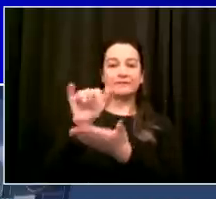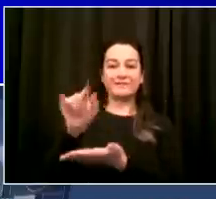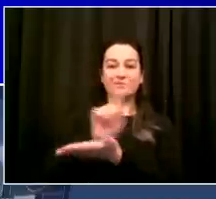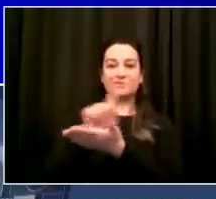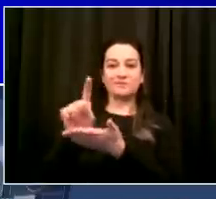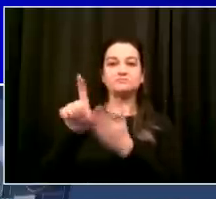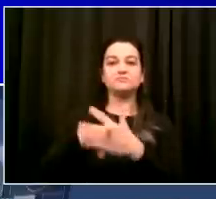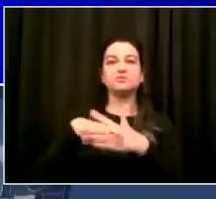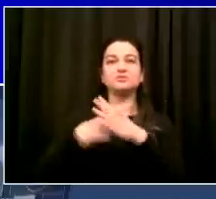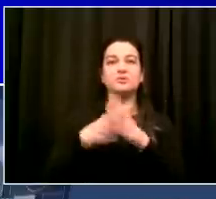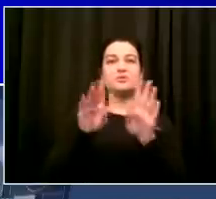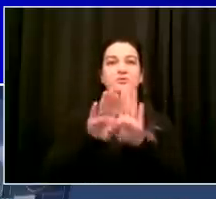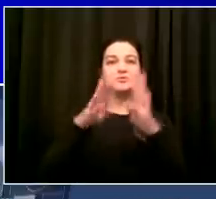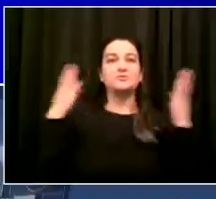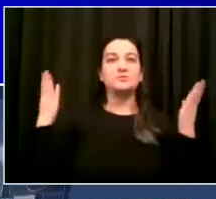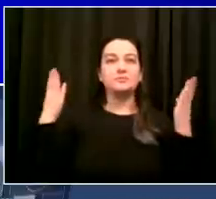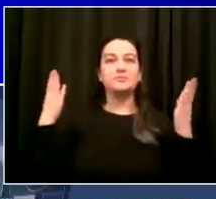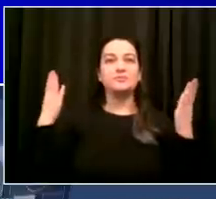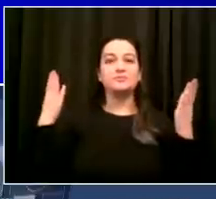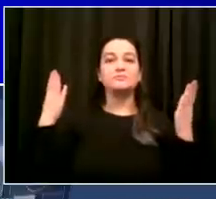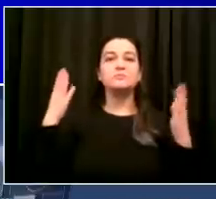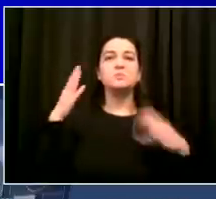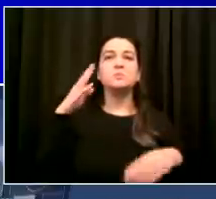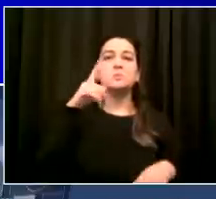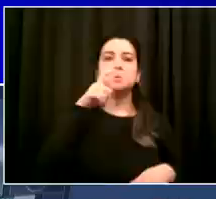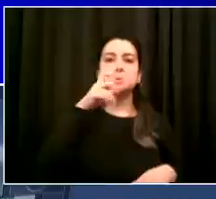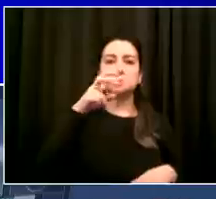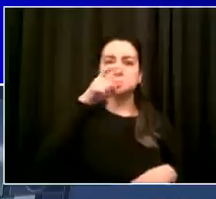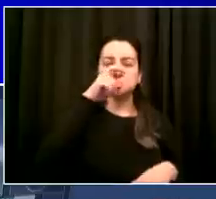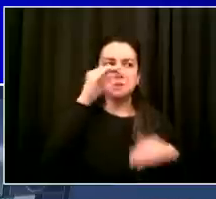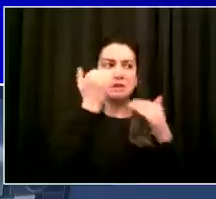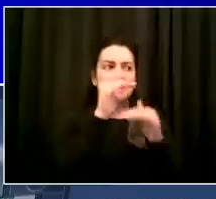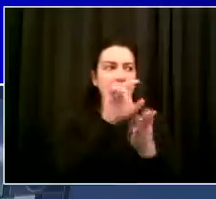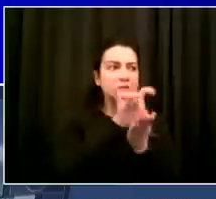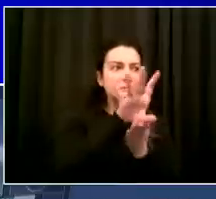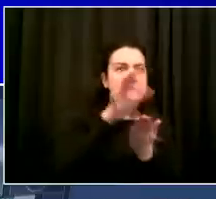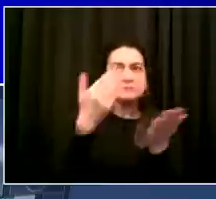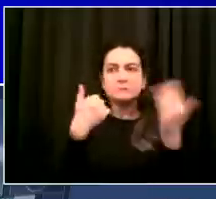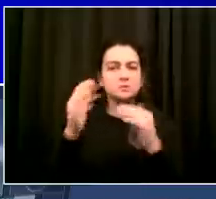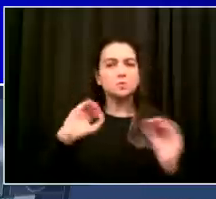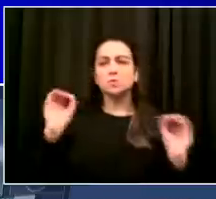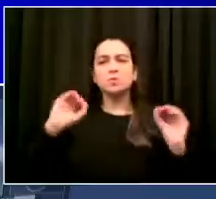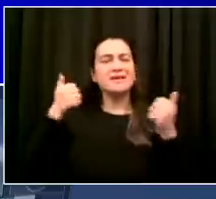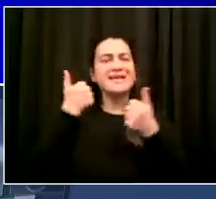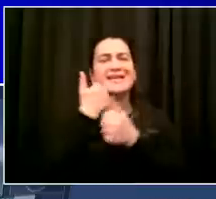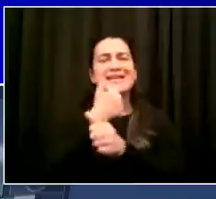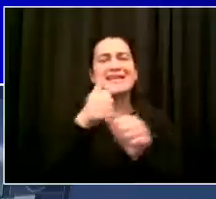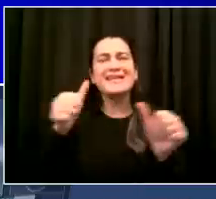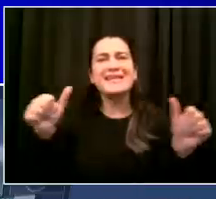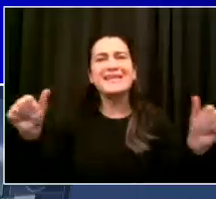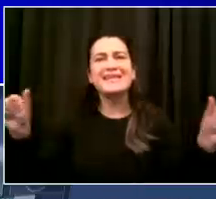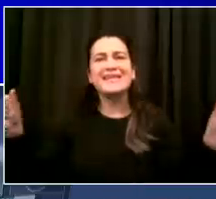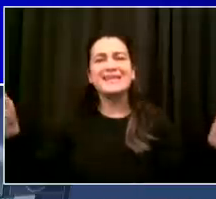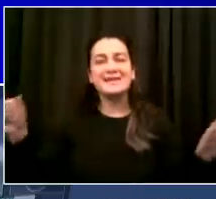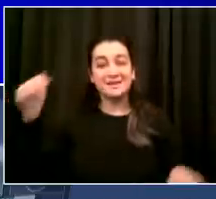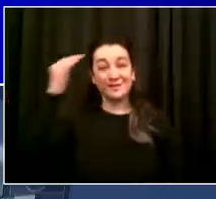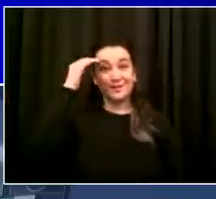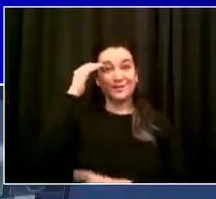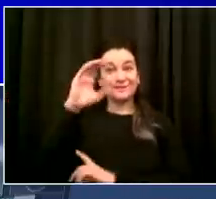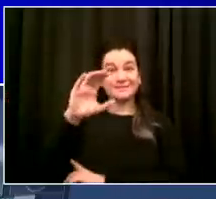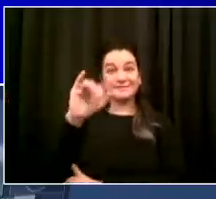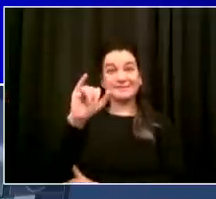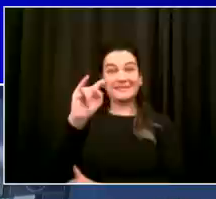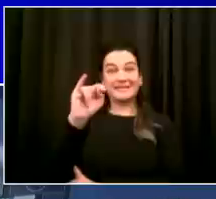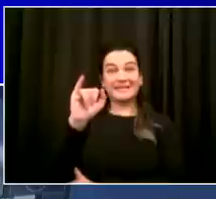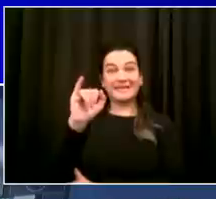is no discrimination. So it's going to be, obviously, it's a great site. It's an amazing place. It's easy to get to by the 7 train. There's